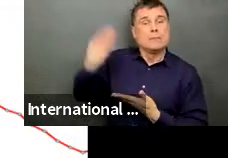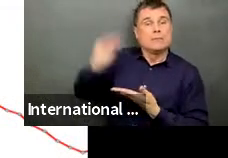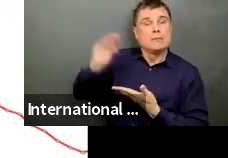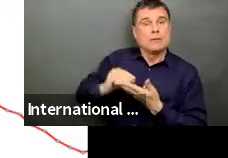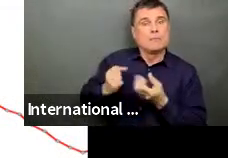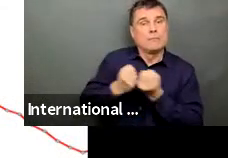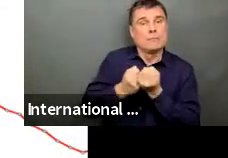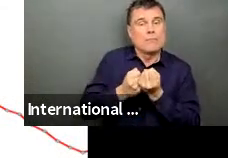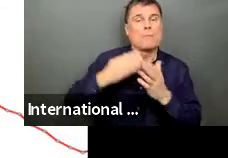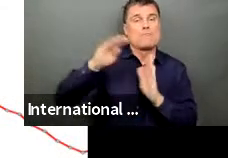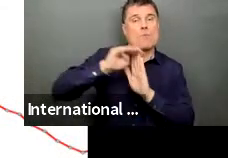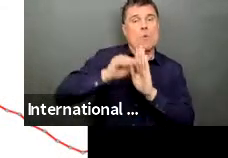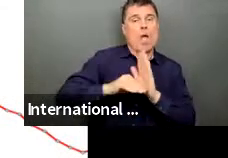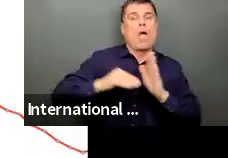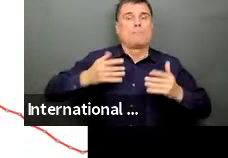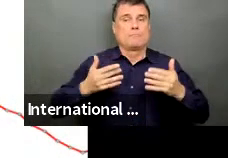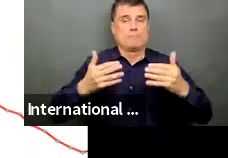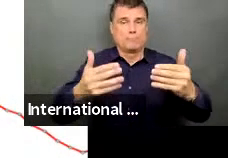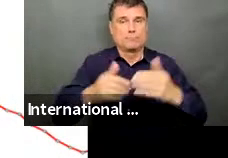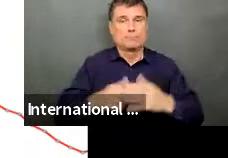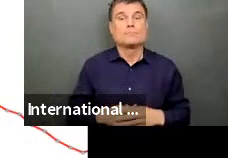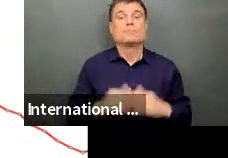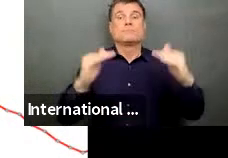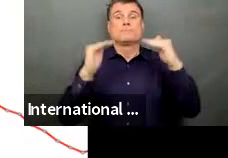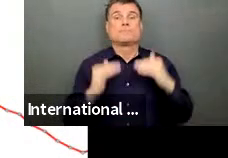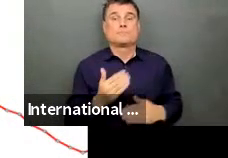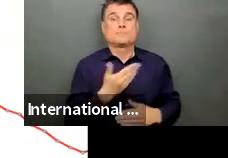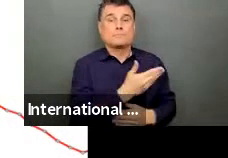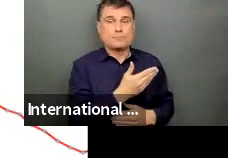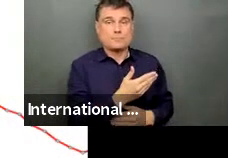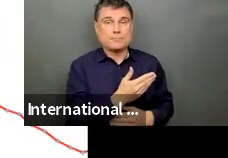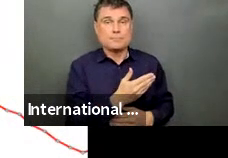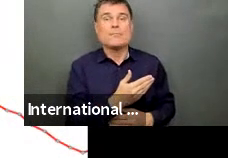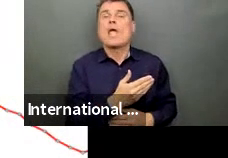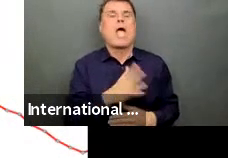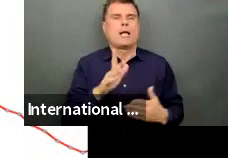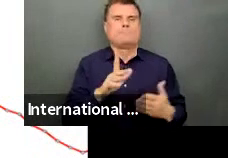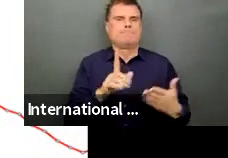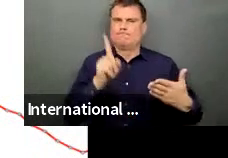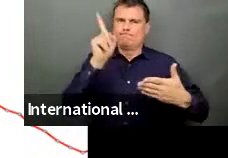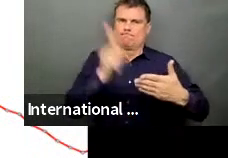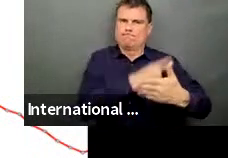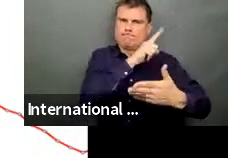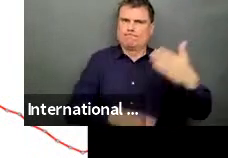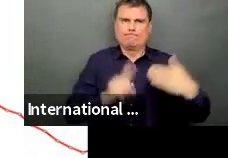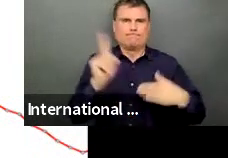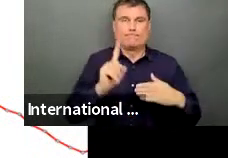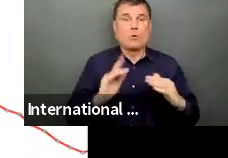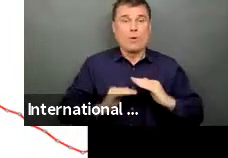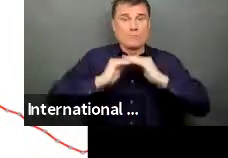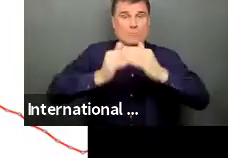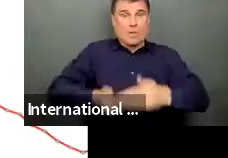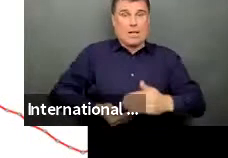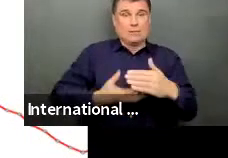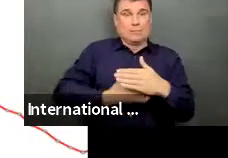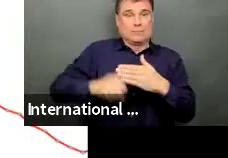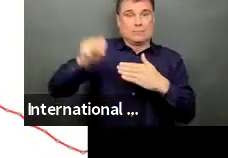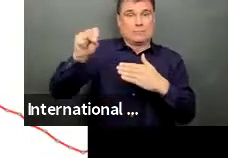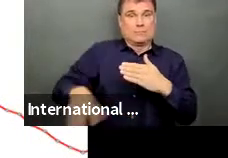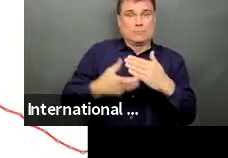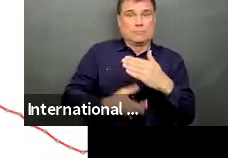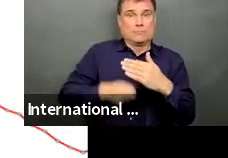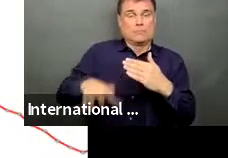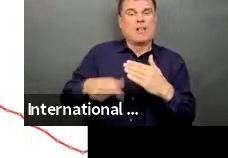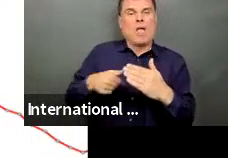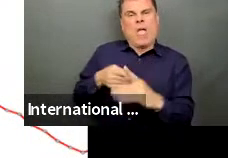abortions. Despite the strong legal ban against sex selective abortions in South Korea, prenatal sex